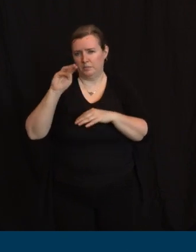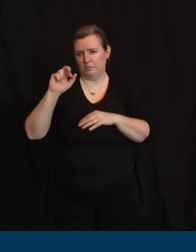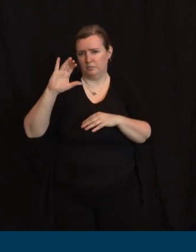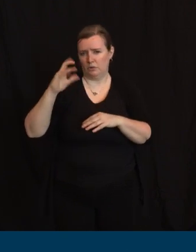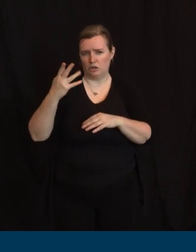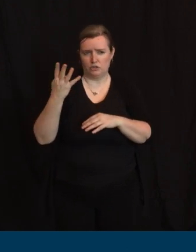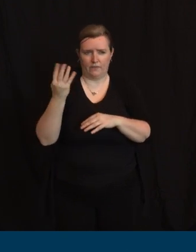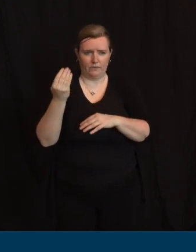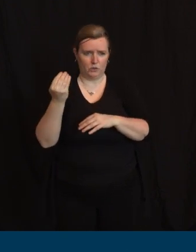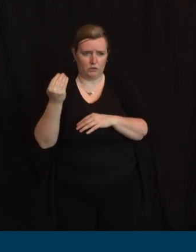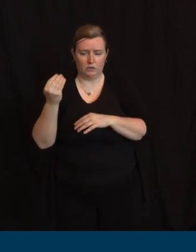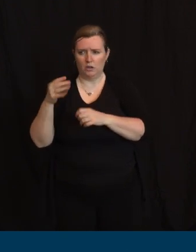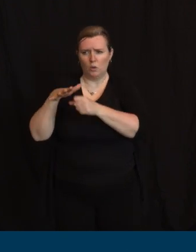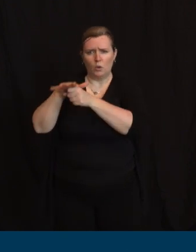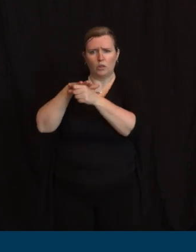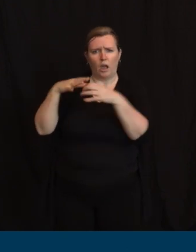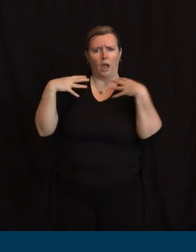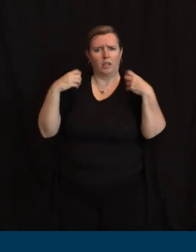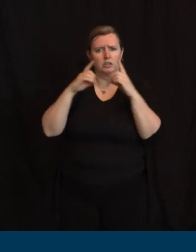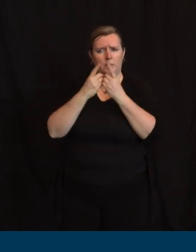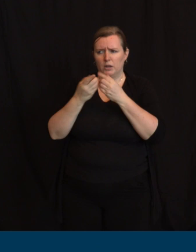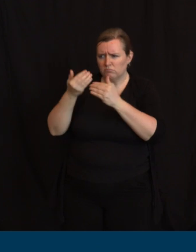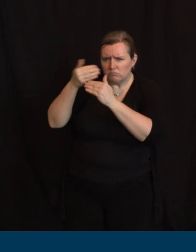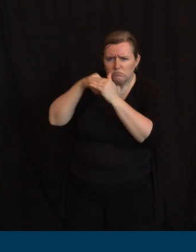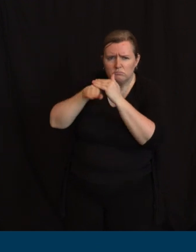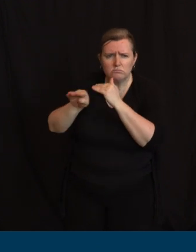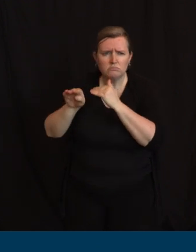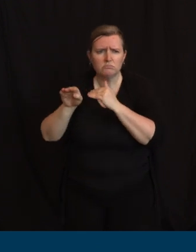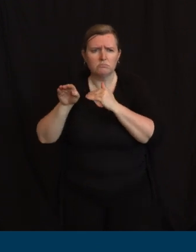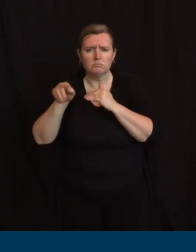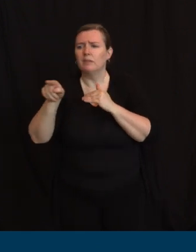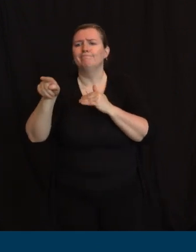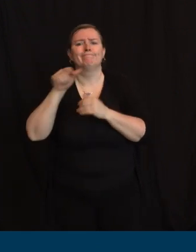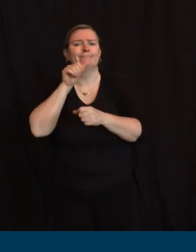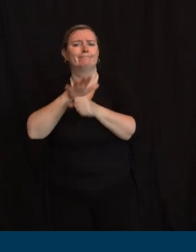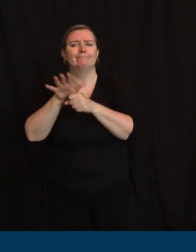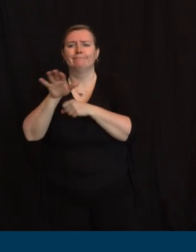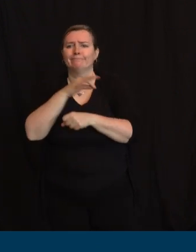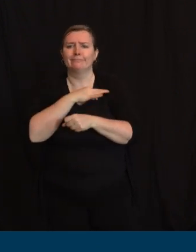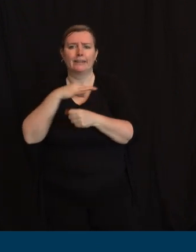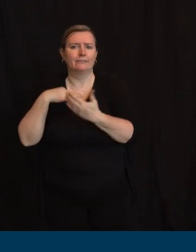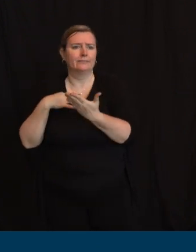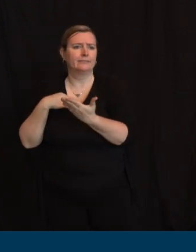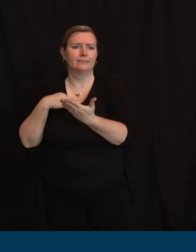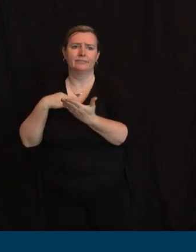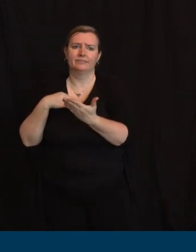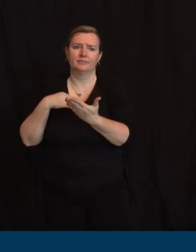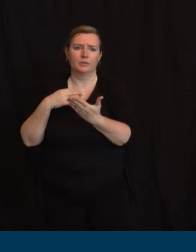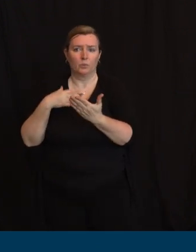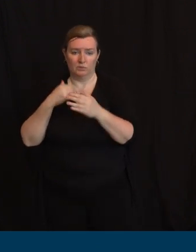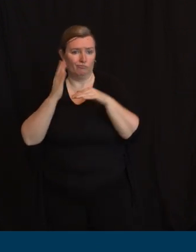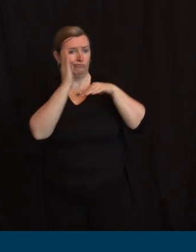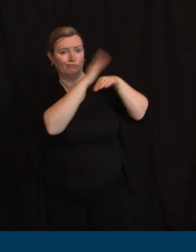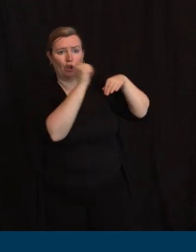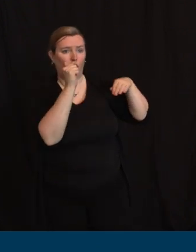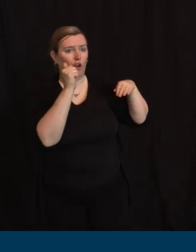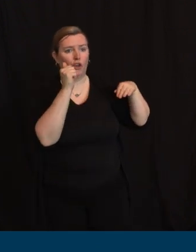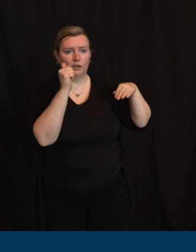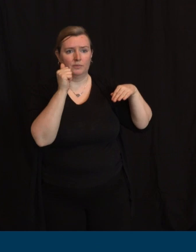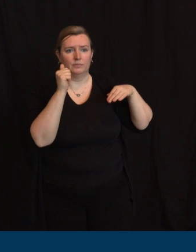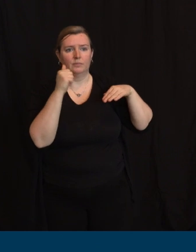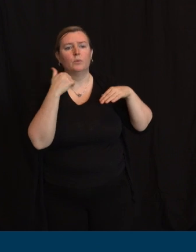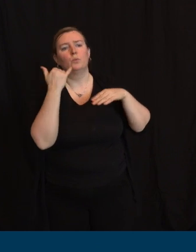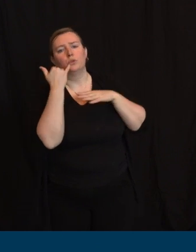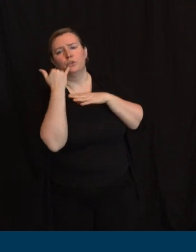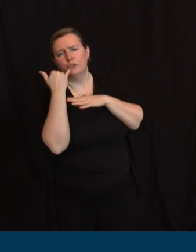they were short on staffing, and we additionally called up the owner of the facility and notified